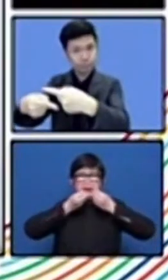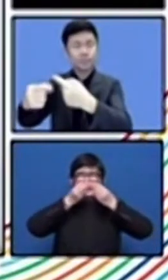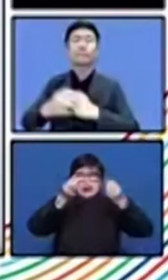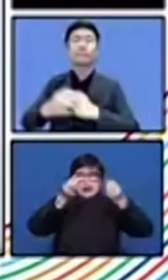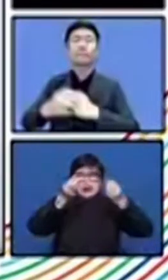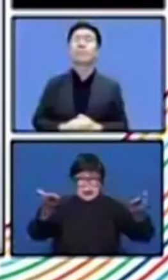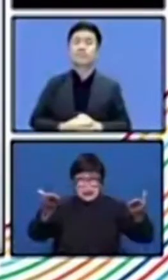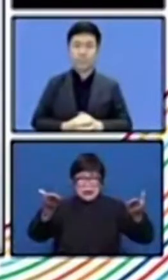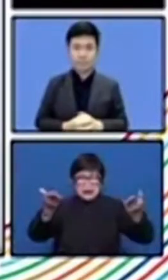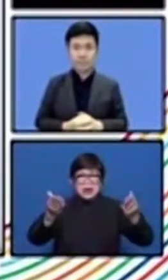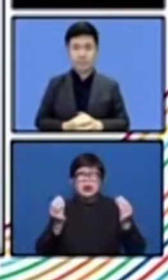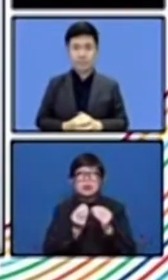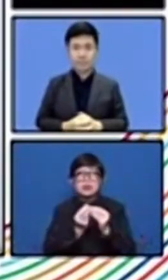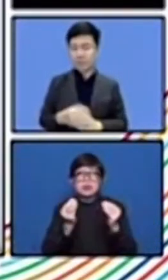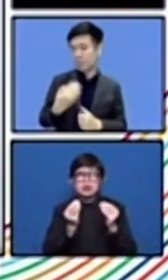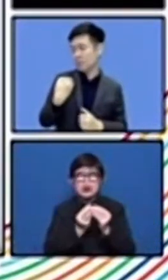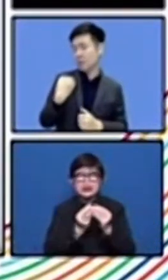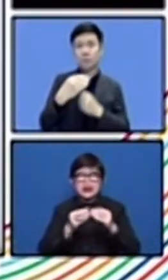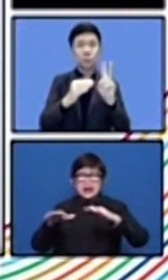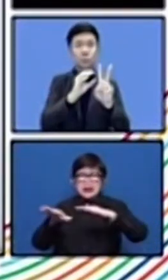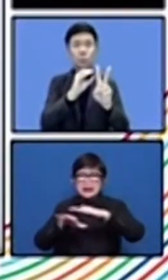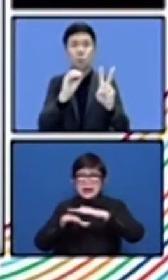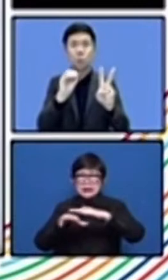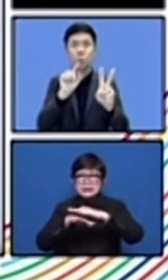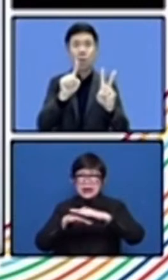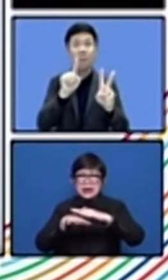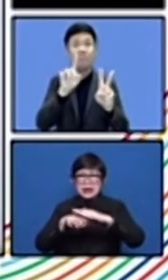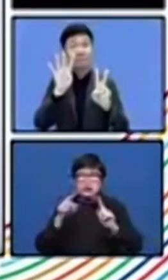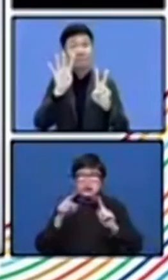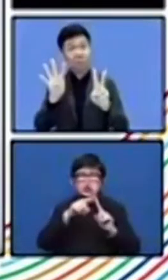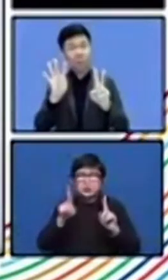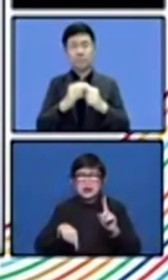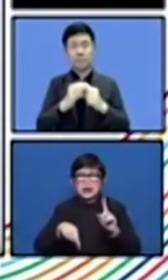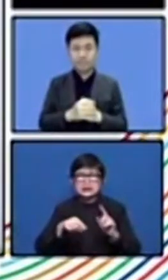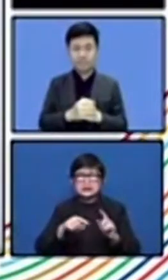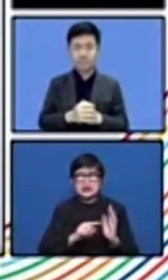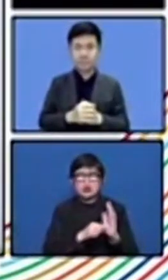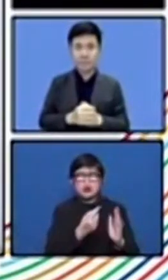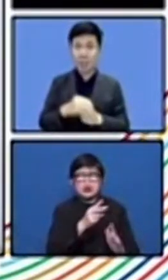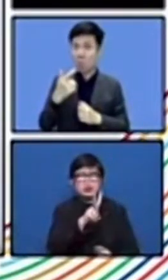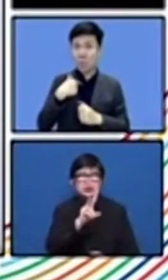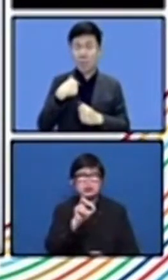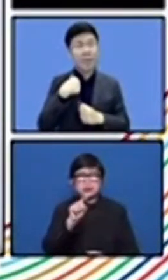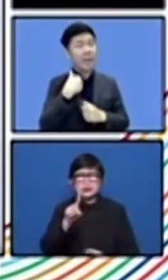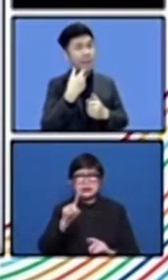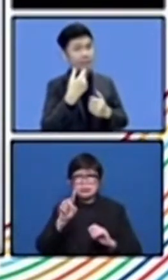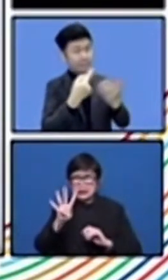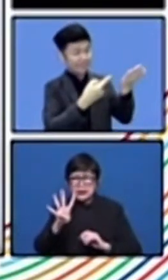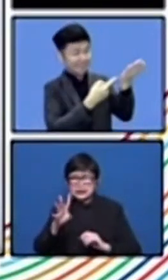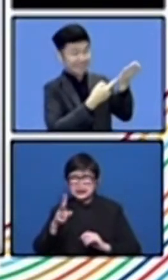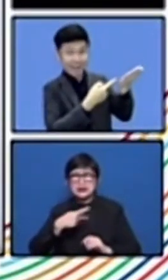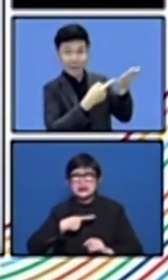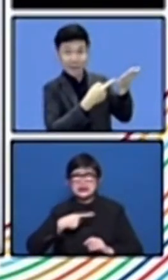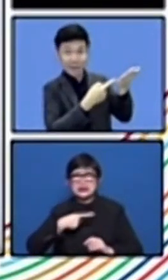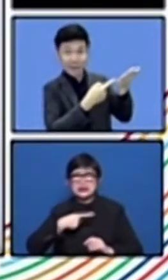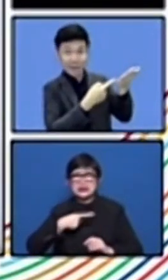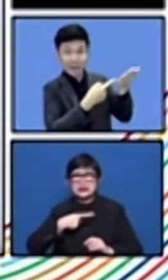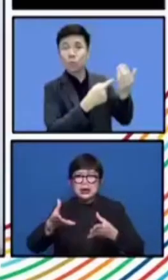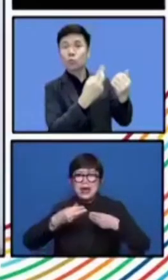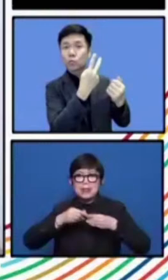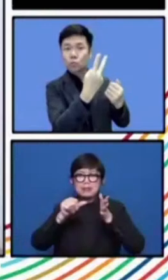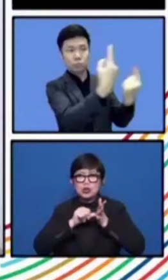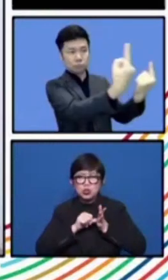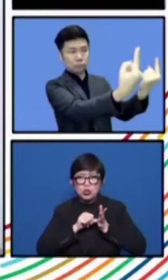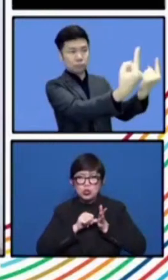in early 2014 we were fortunate to receive technical assistance in the form of two Consultants